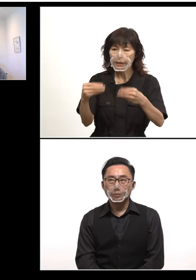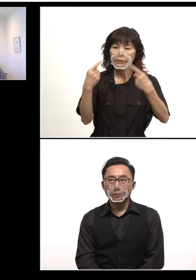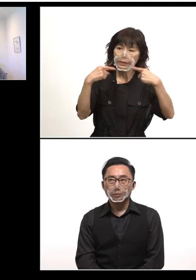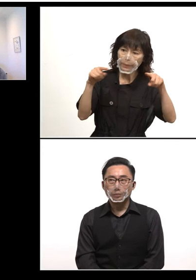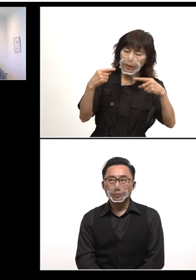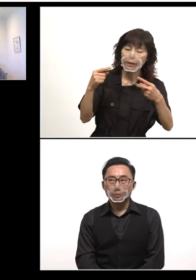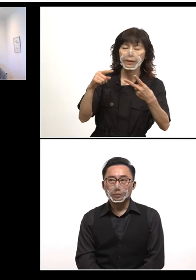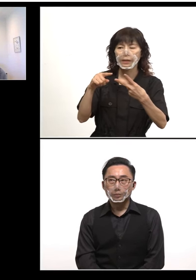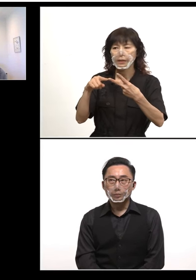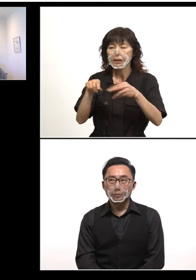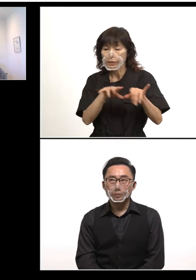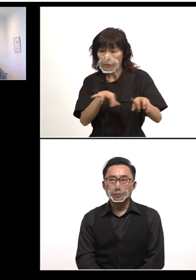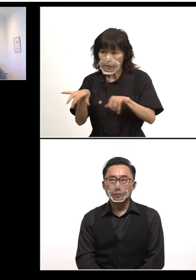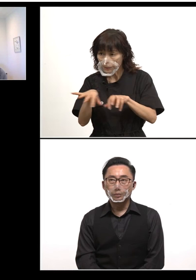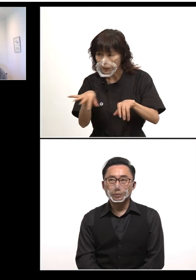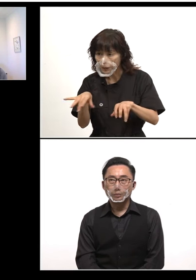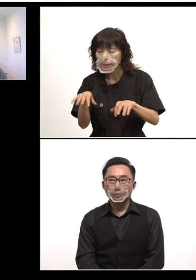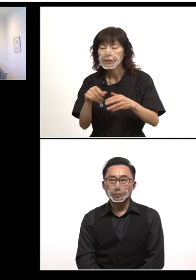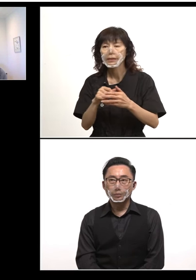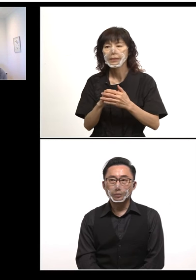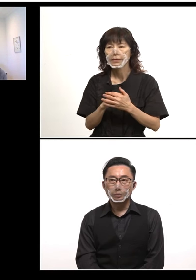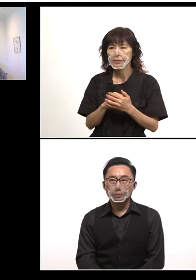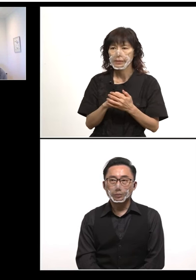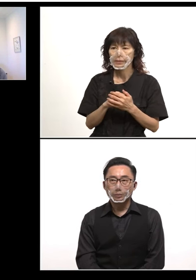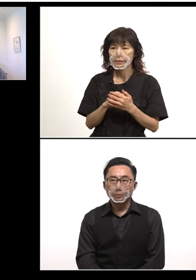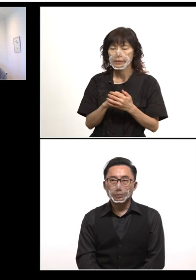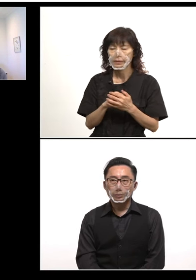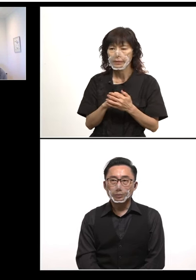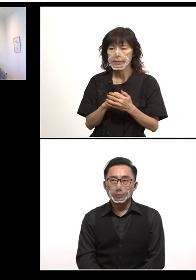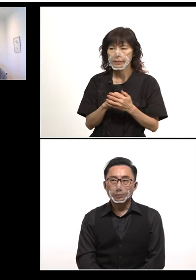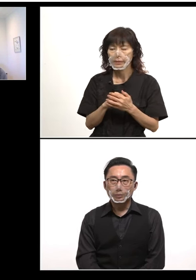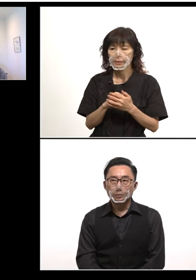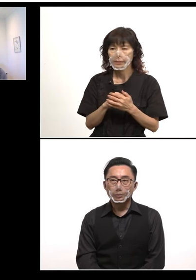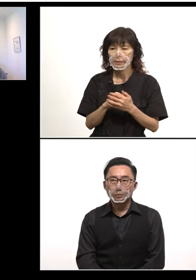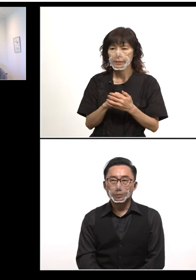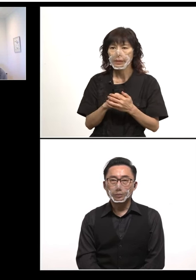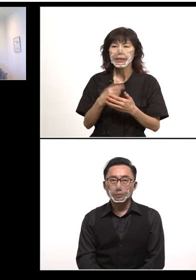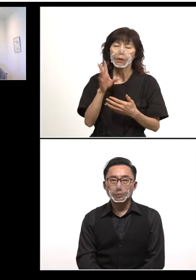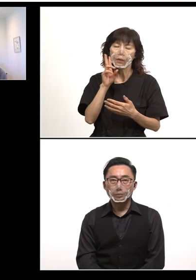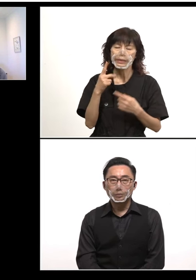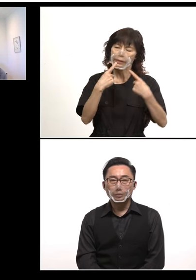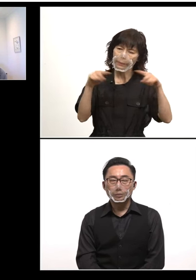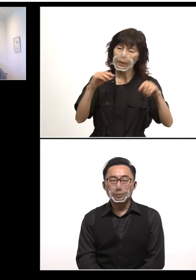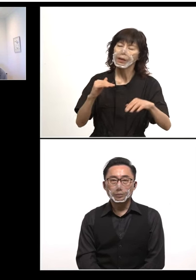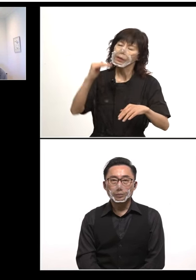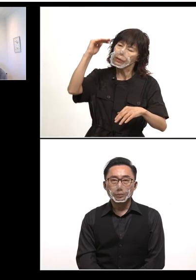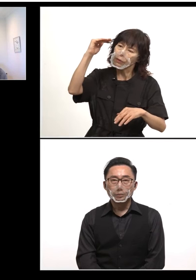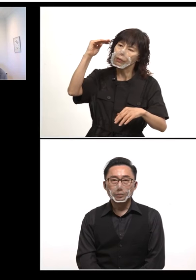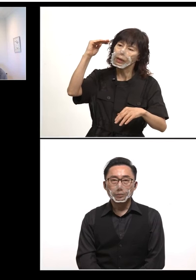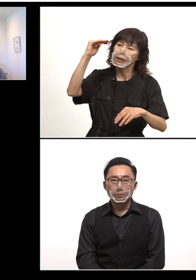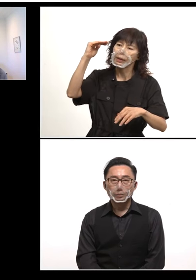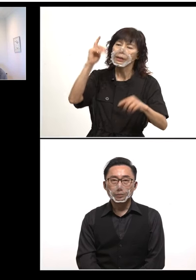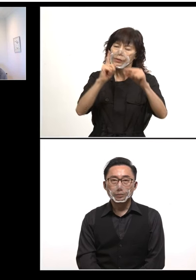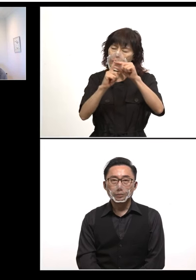sound, let's say we talk about a chord, like C major chord, you were playing D minor chord and G major chord. Itself, it's a like weird chord progression to begin with,